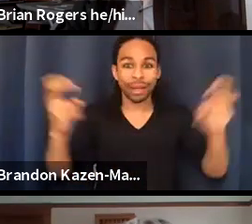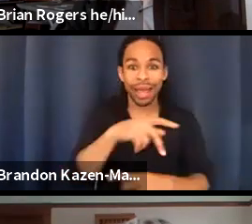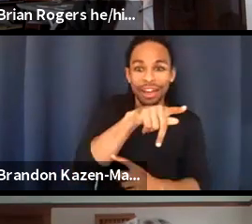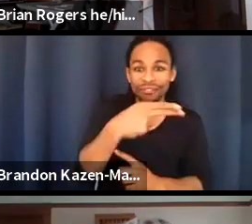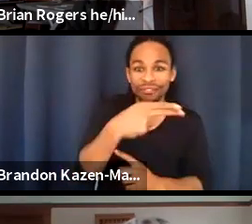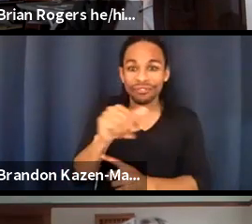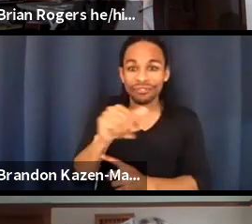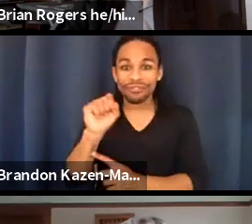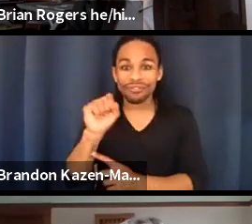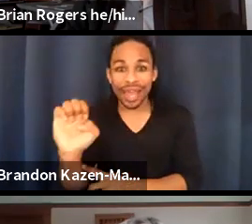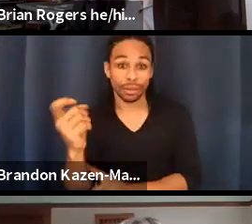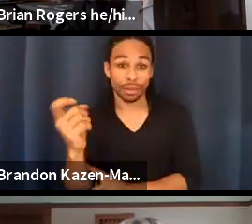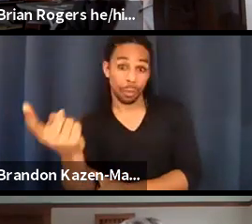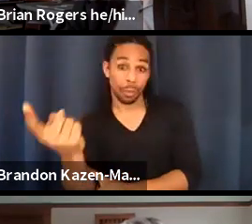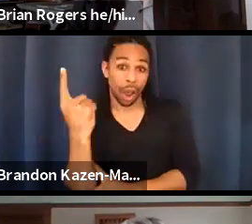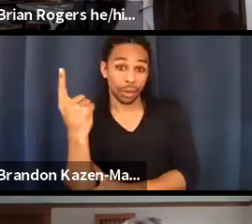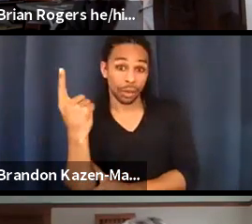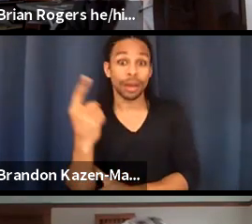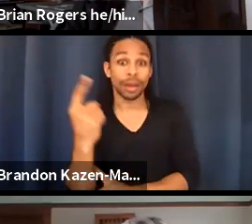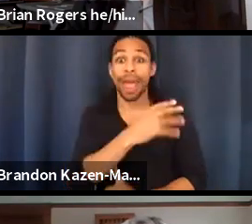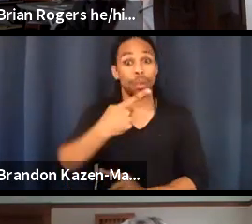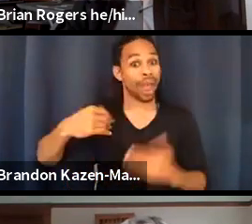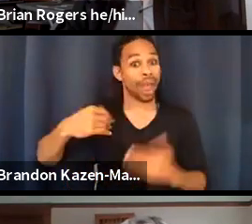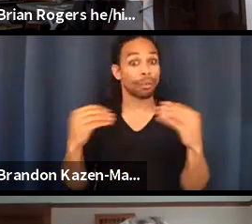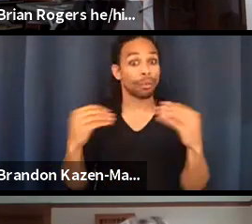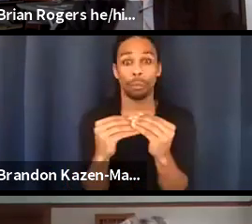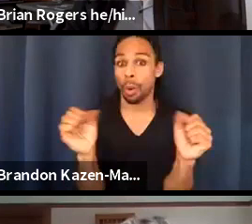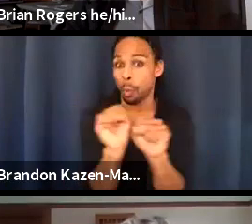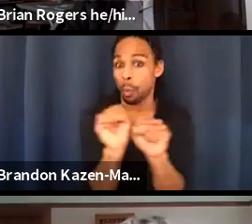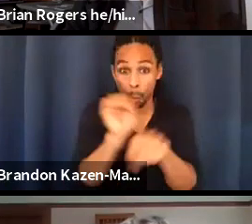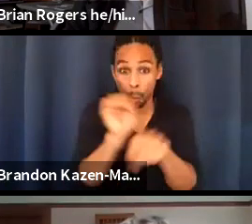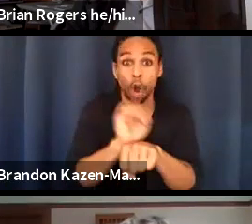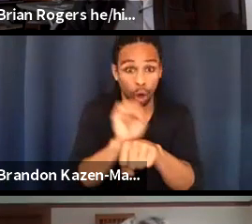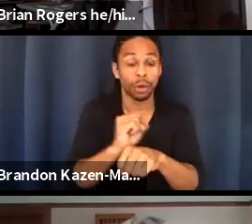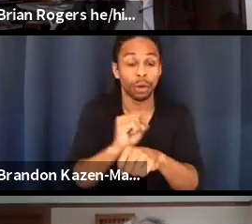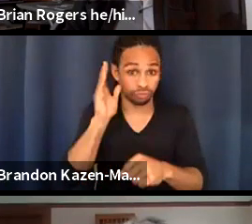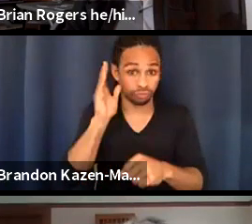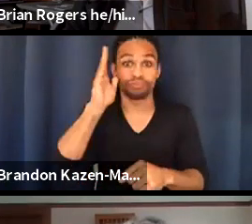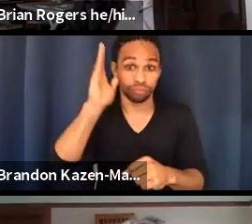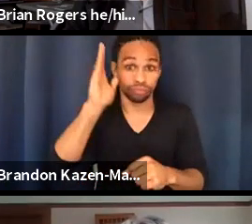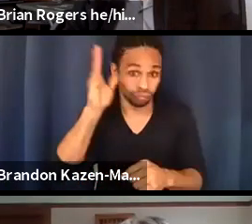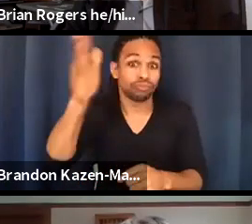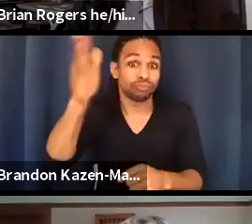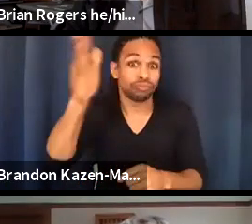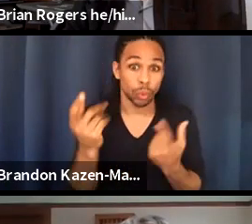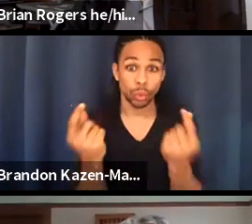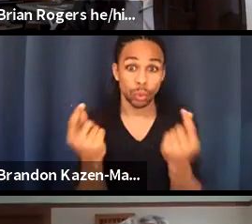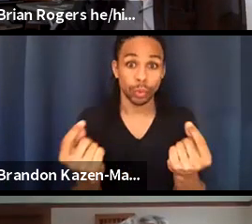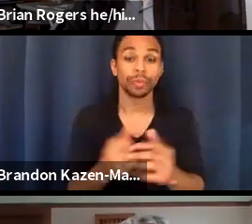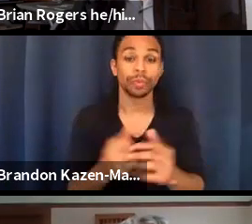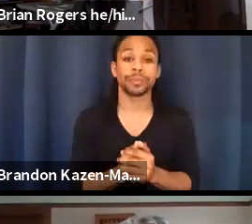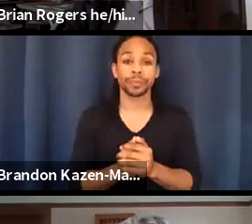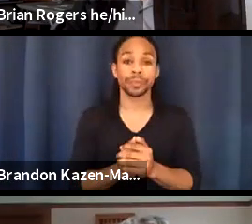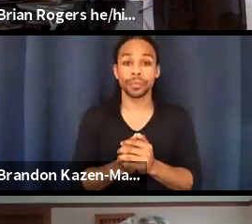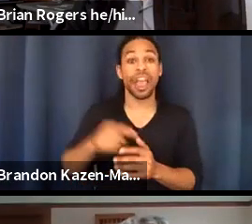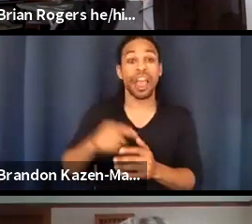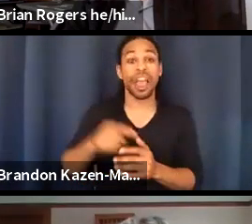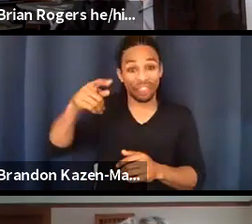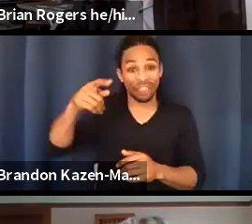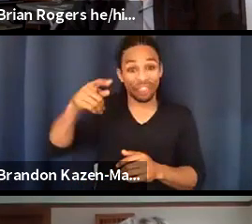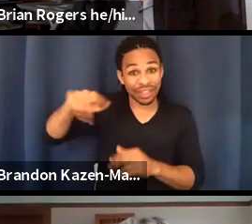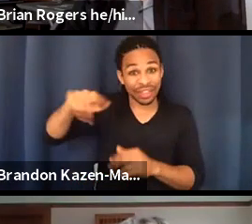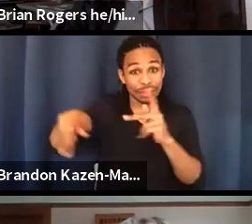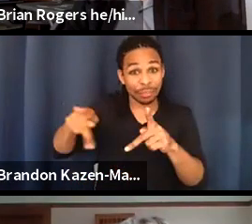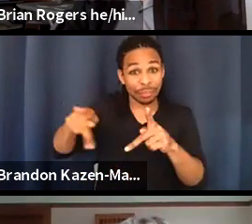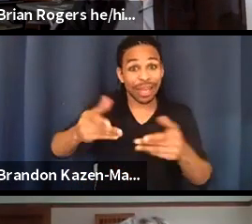this evening. They invited me, Maria Bauman-Morales, to moderate a panel discussion with some folks